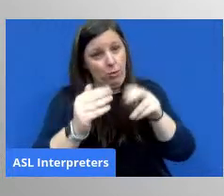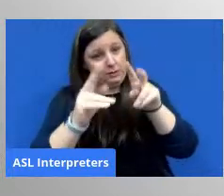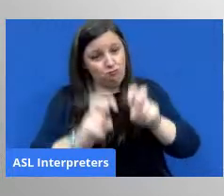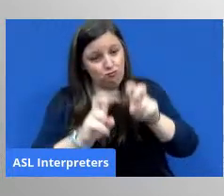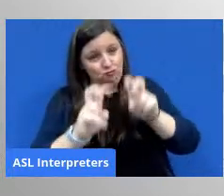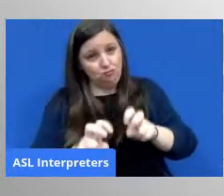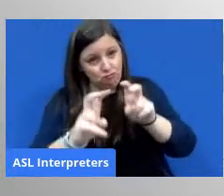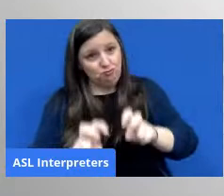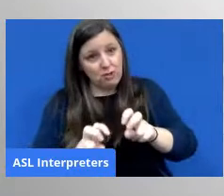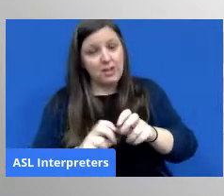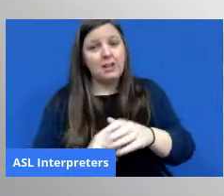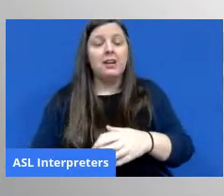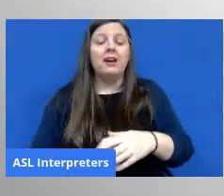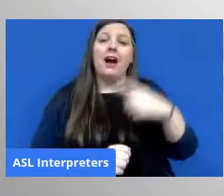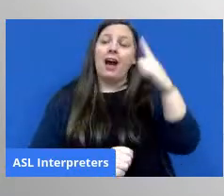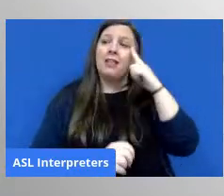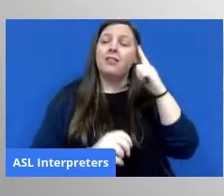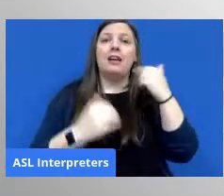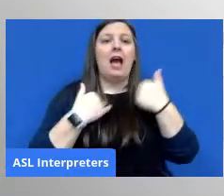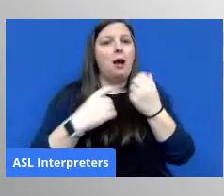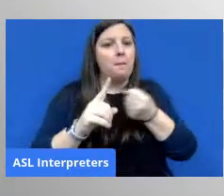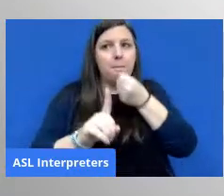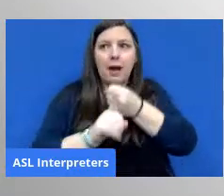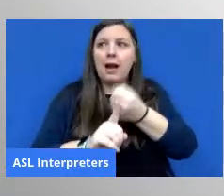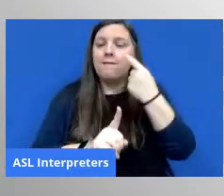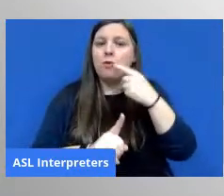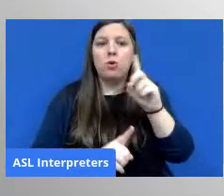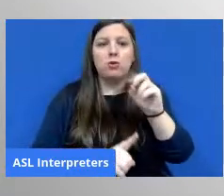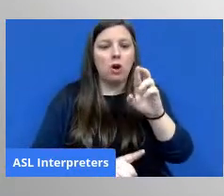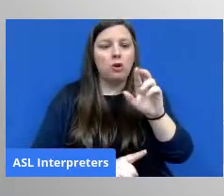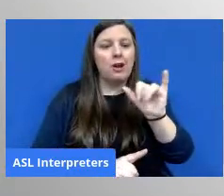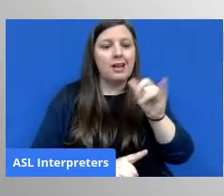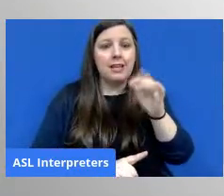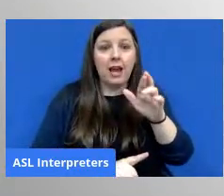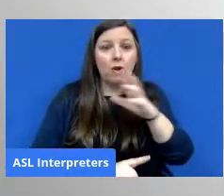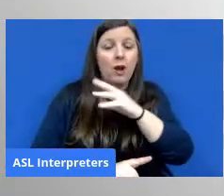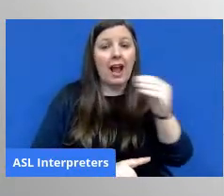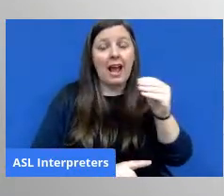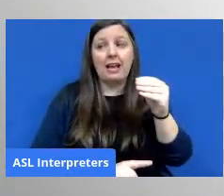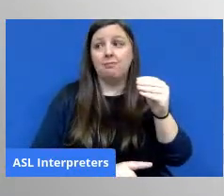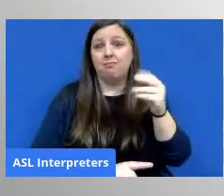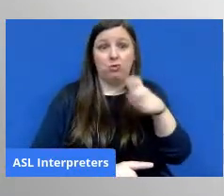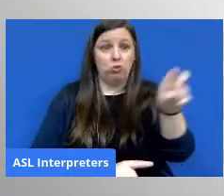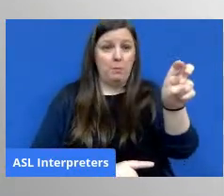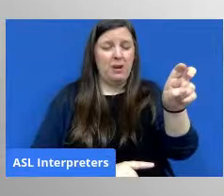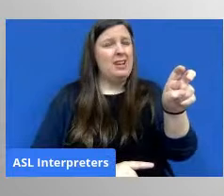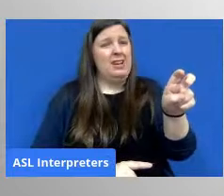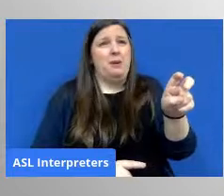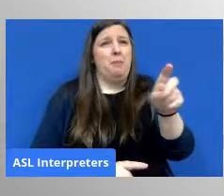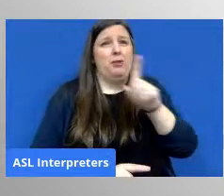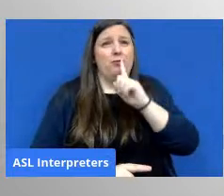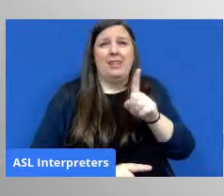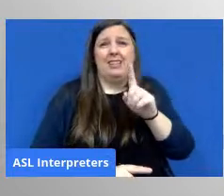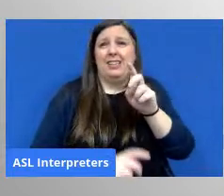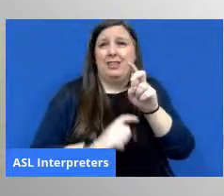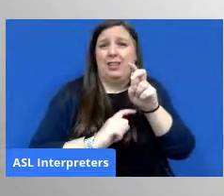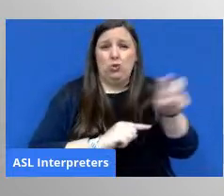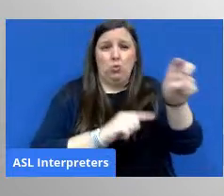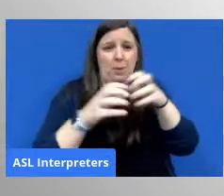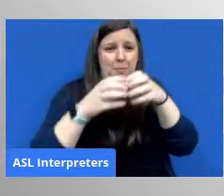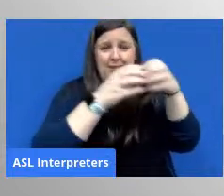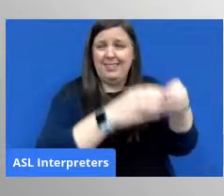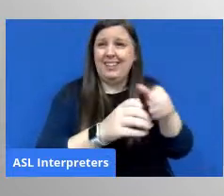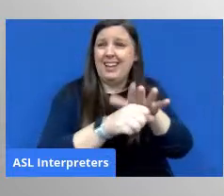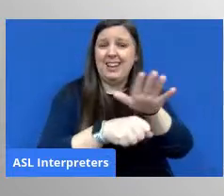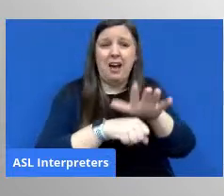have implications for Dr. Yeager, and certainly maybe the retreat, but I don't even know that the retreat would be fully enough time. And so I don't know if that means we need